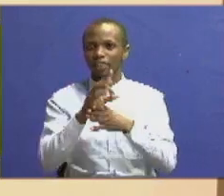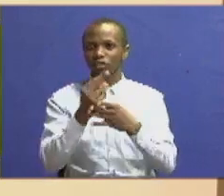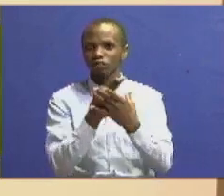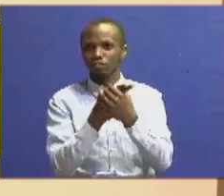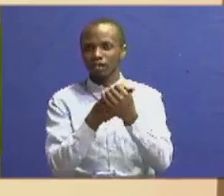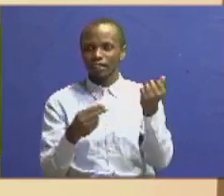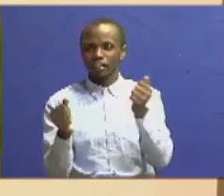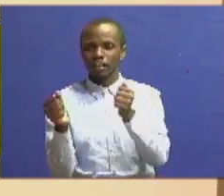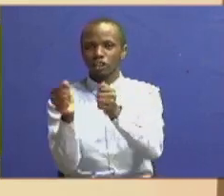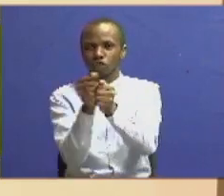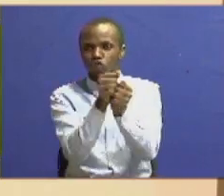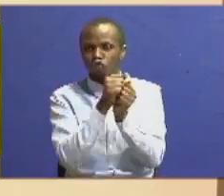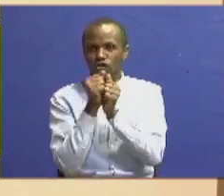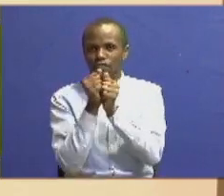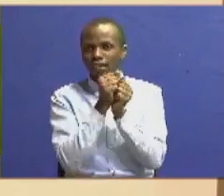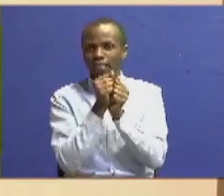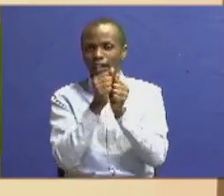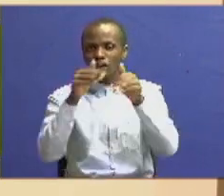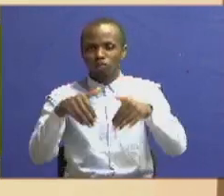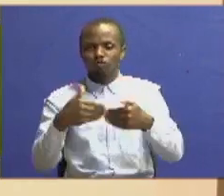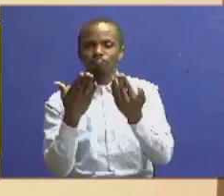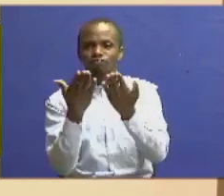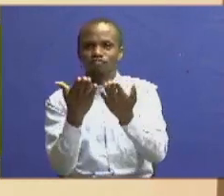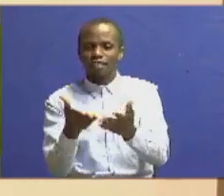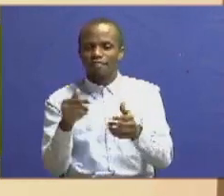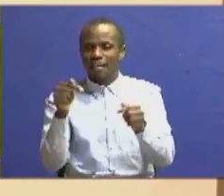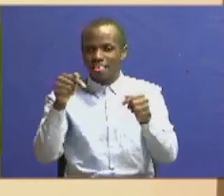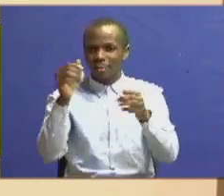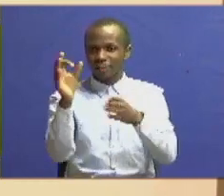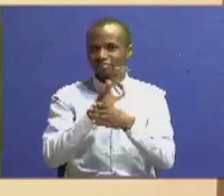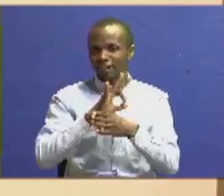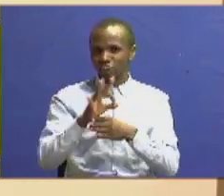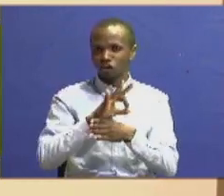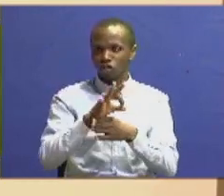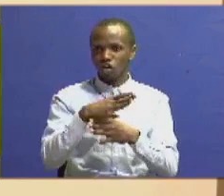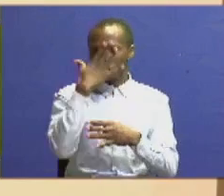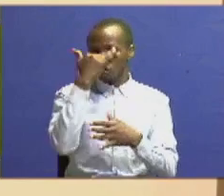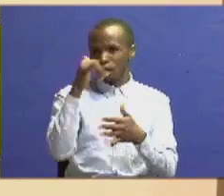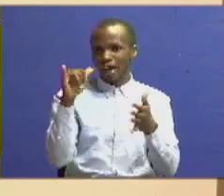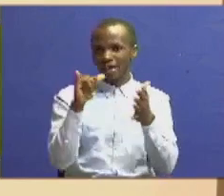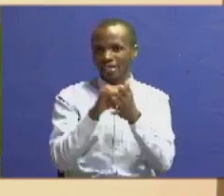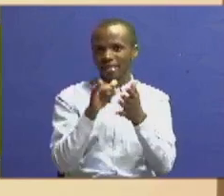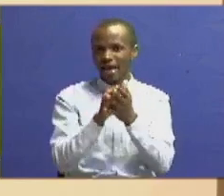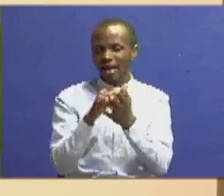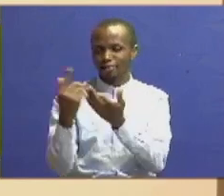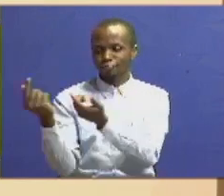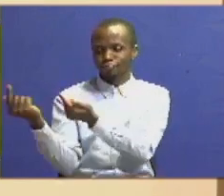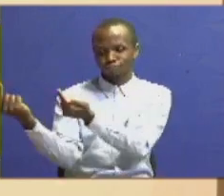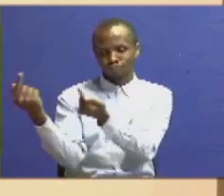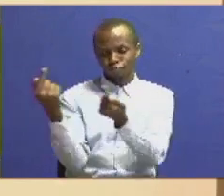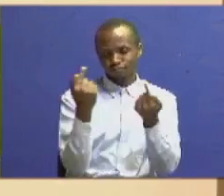together to deliver this. And that is why we have come together